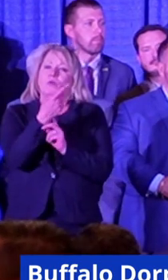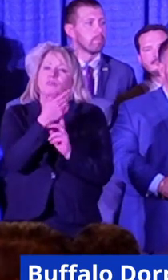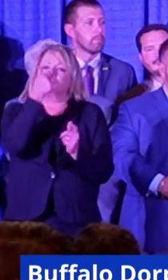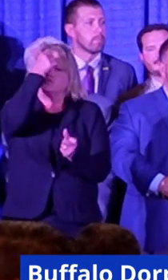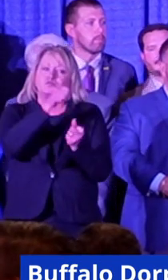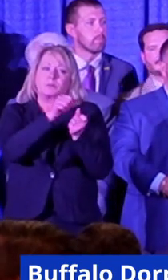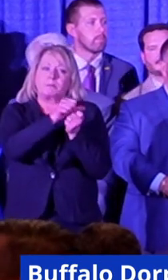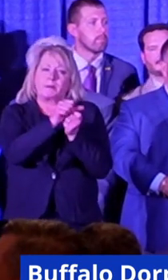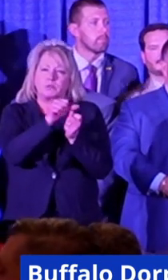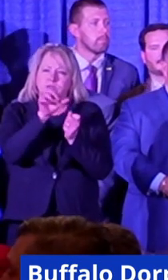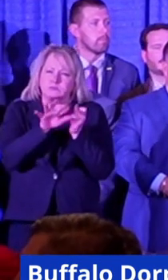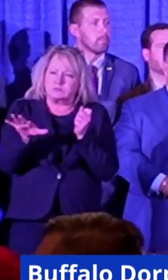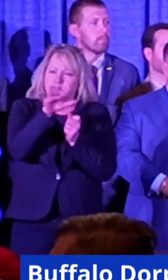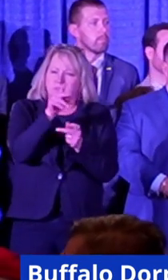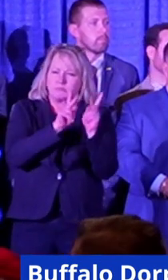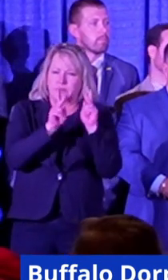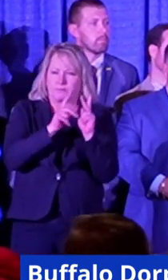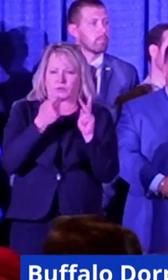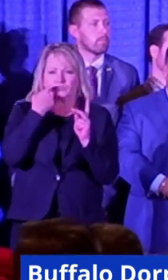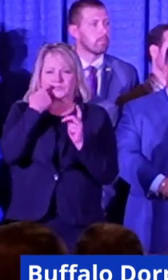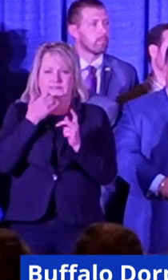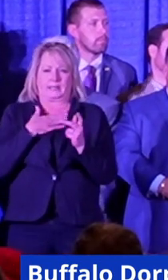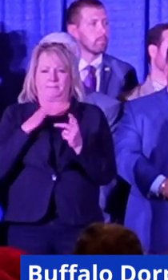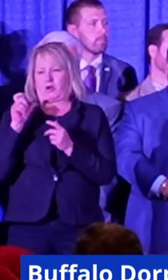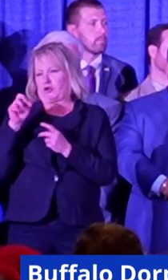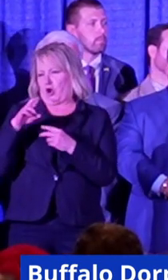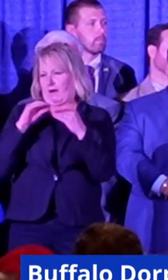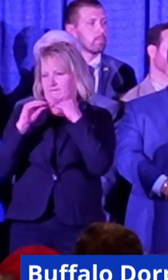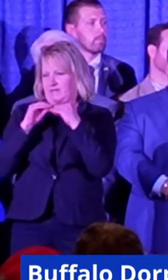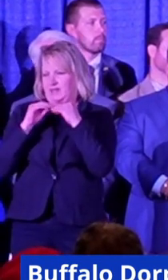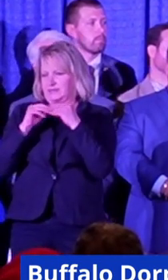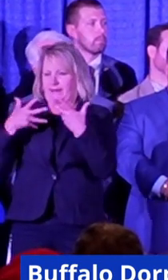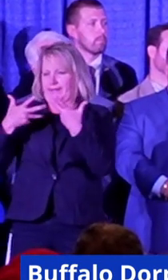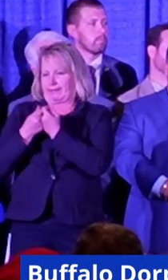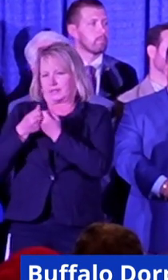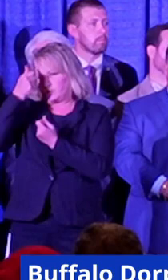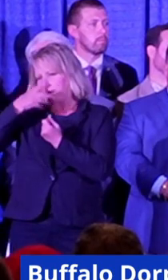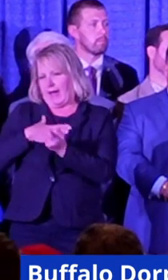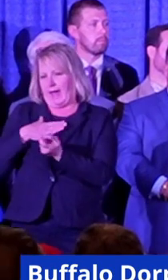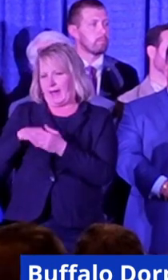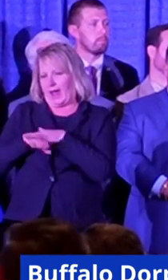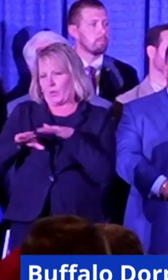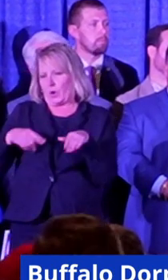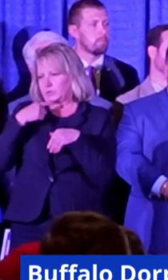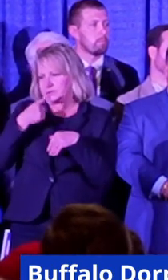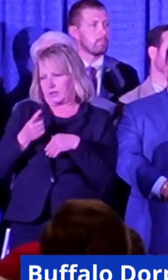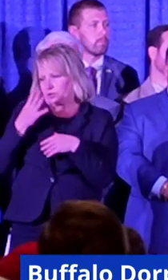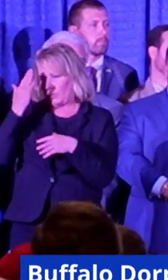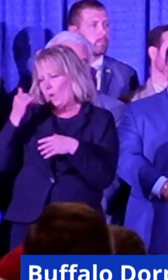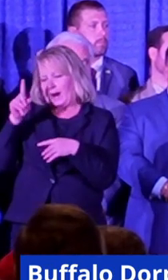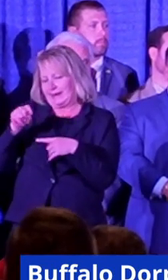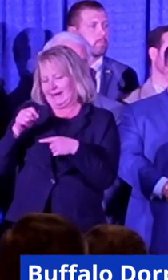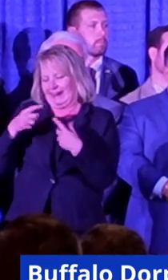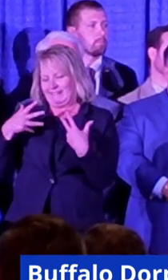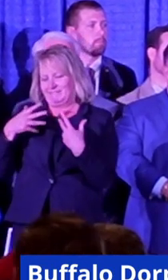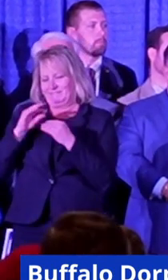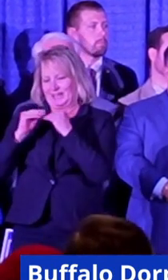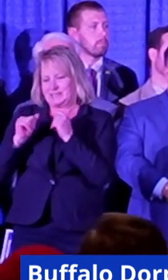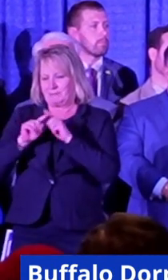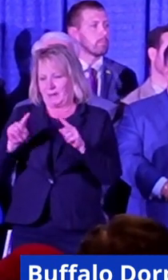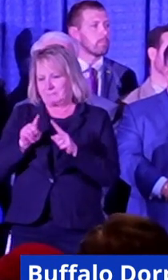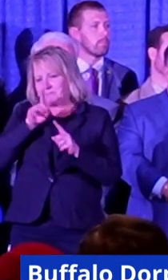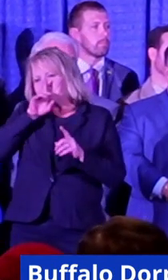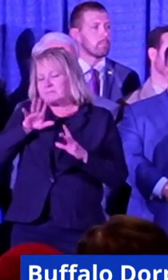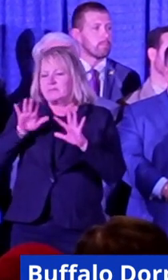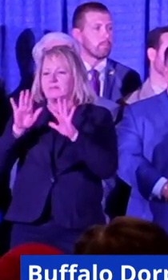People remember Kathy. I recently had my car fixed, and the collision guy, and I can tell you why I needed a fix, but the collision guy